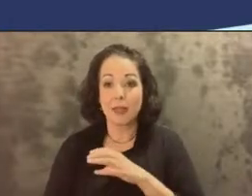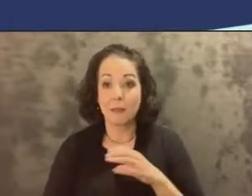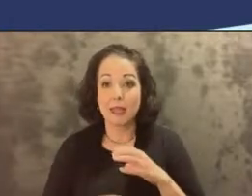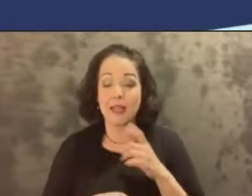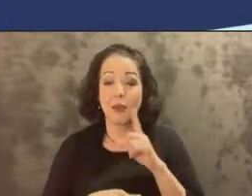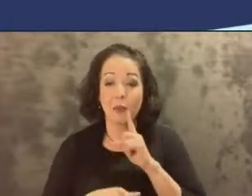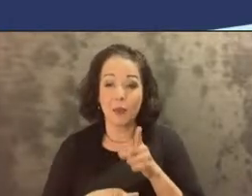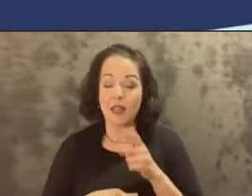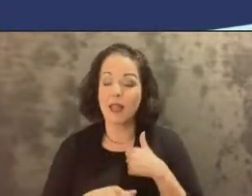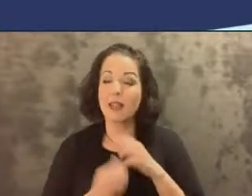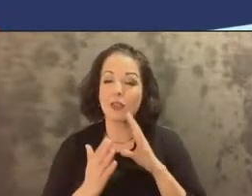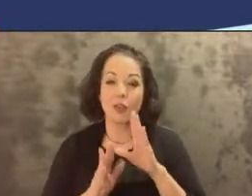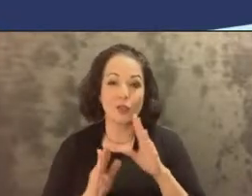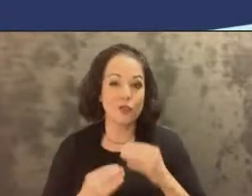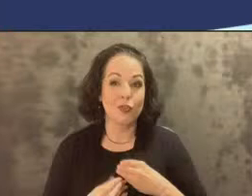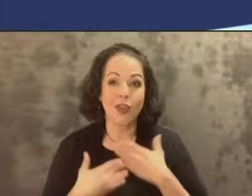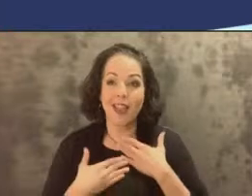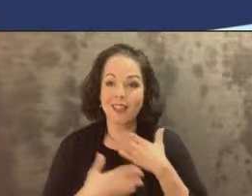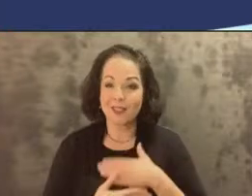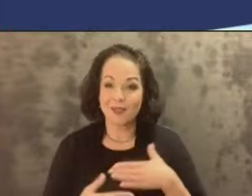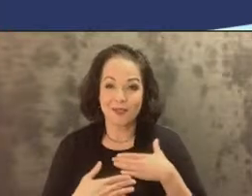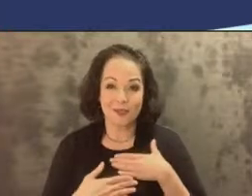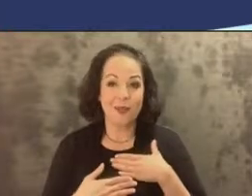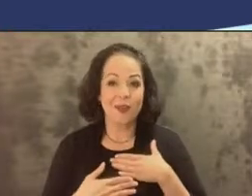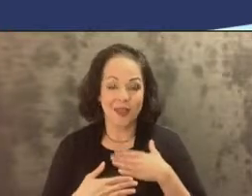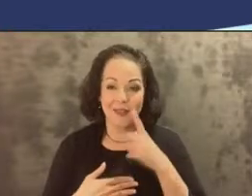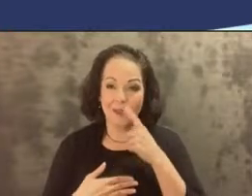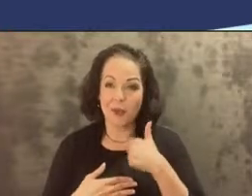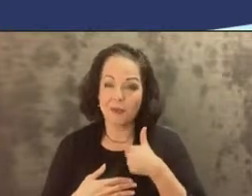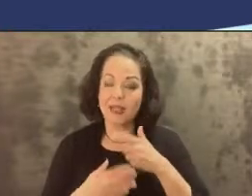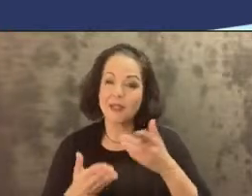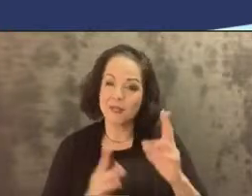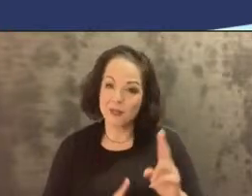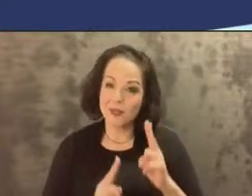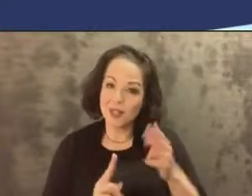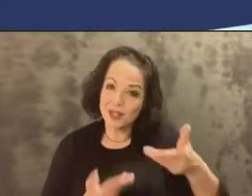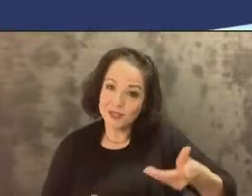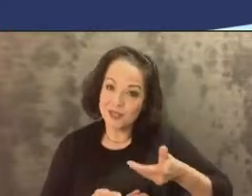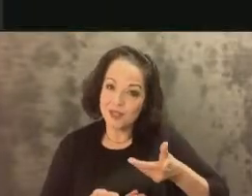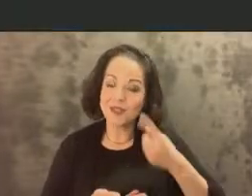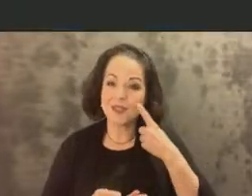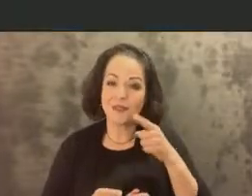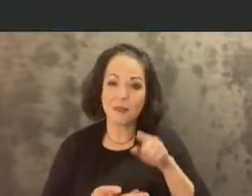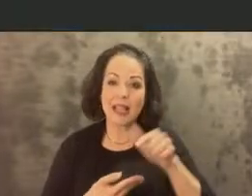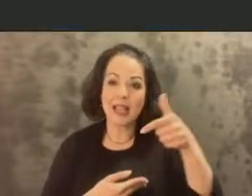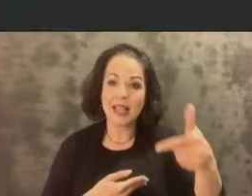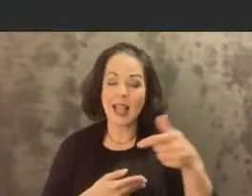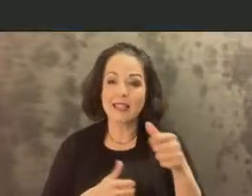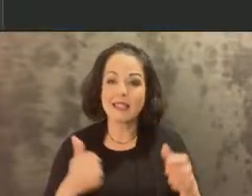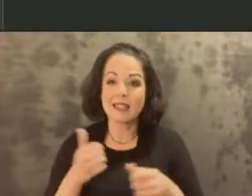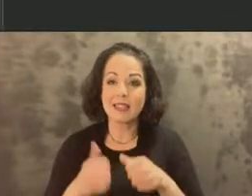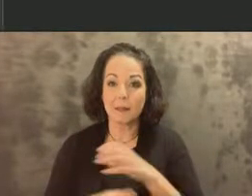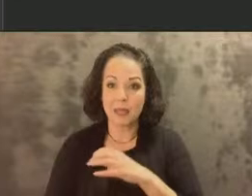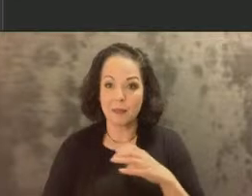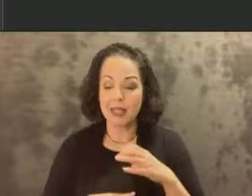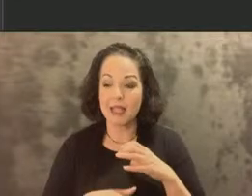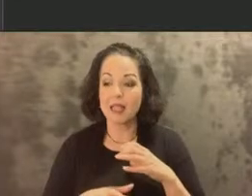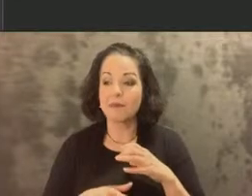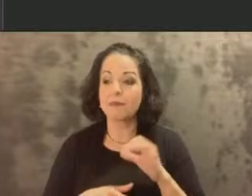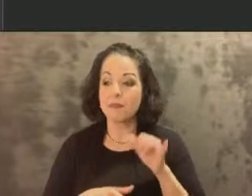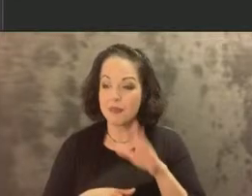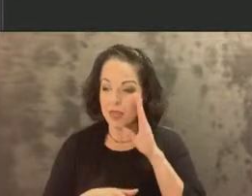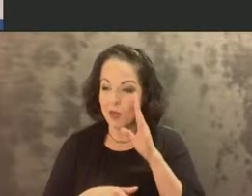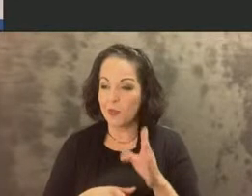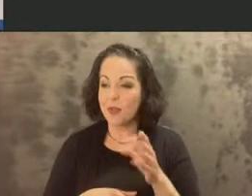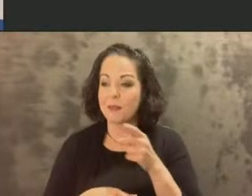a great joy for me to introduce the next subcommittee, and that will